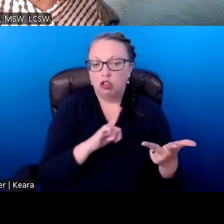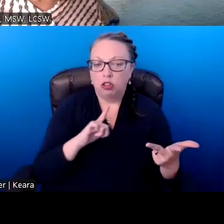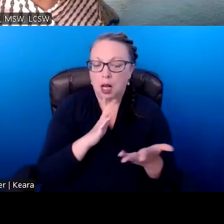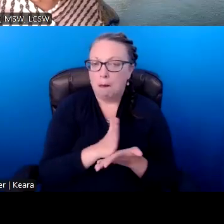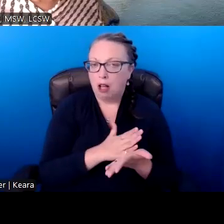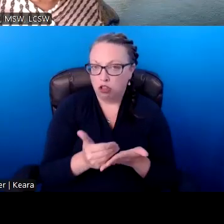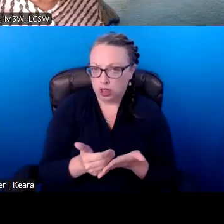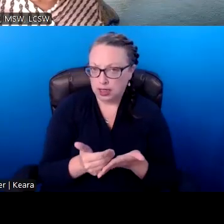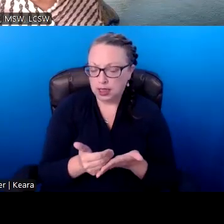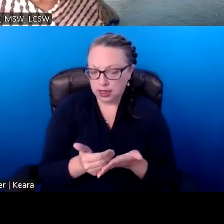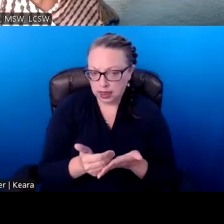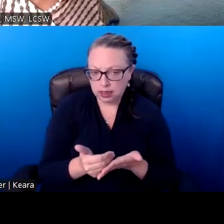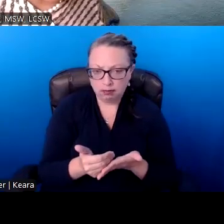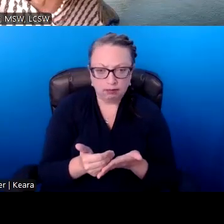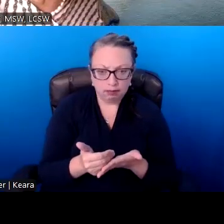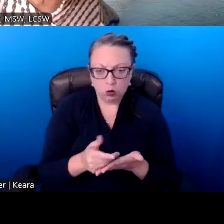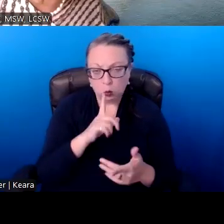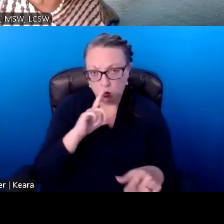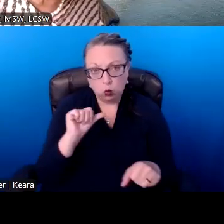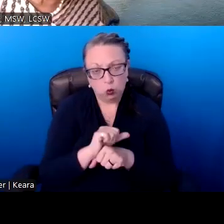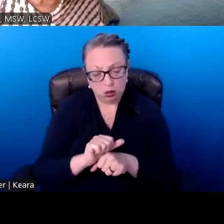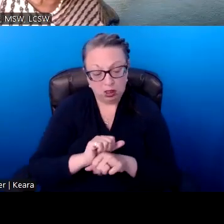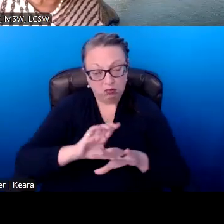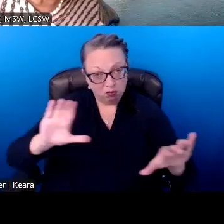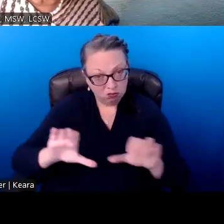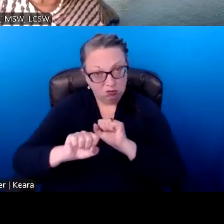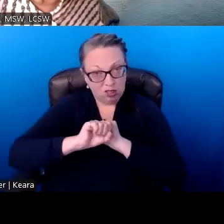Legislative budgets. So really advocating.